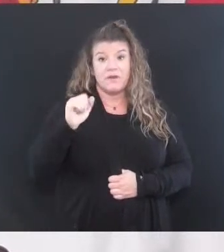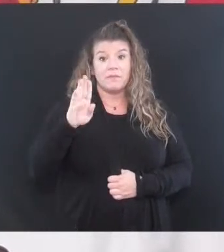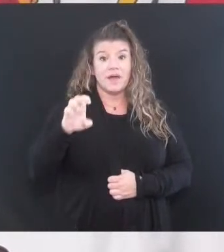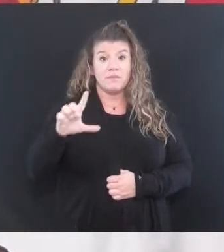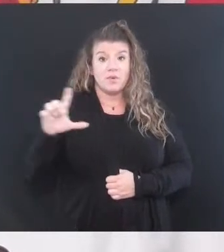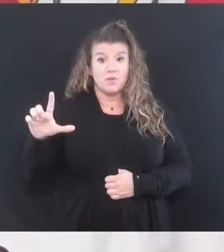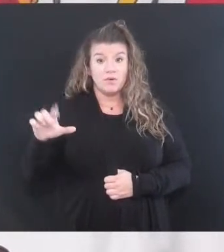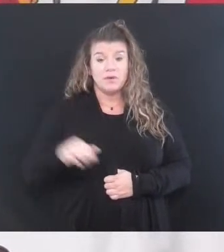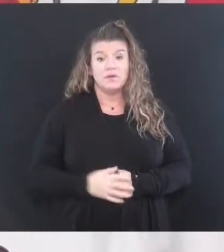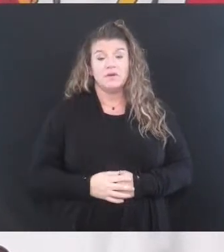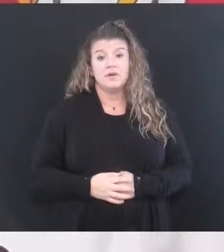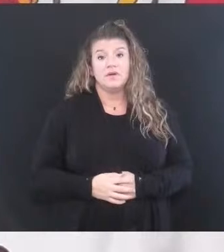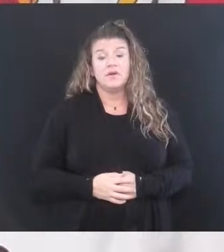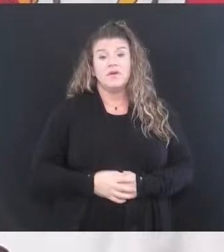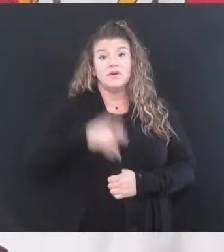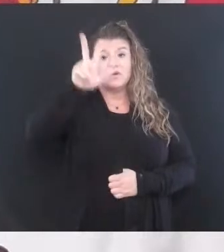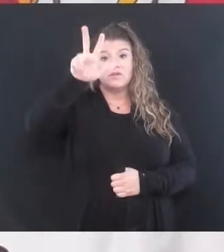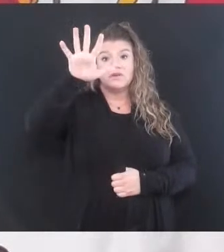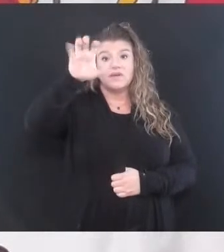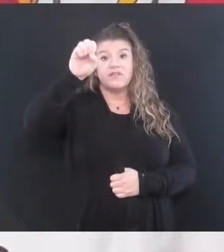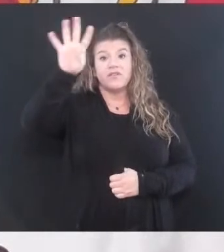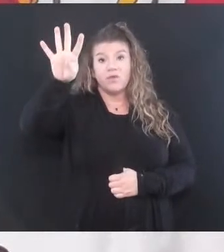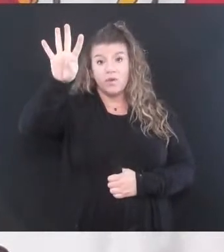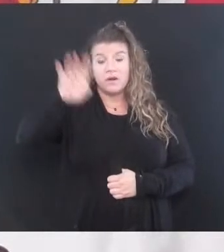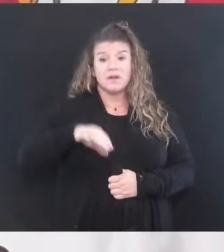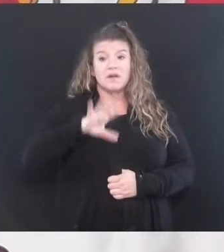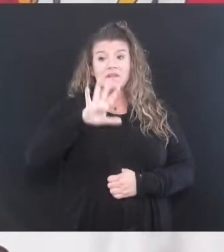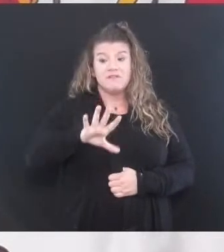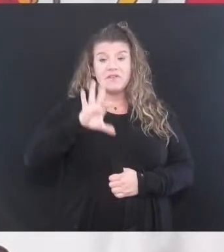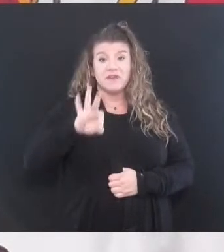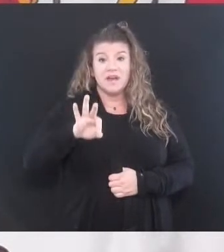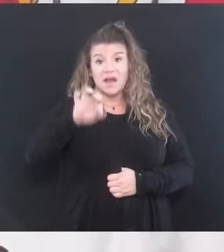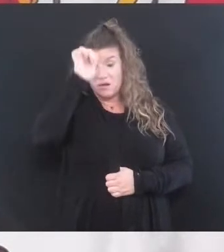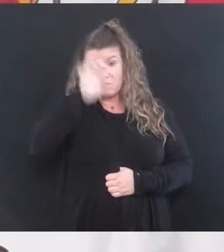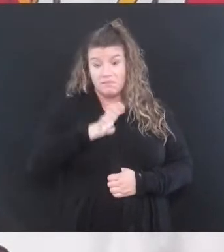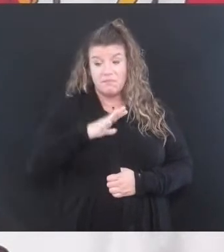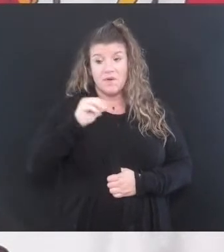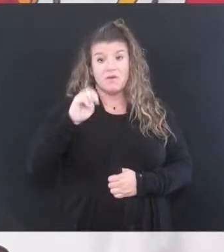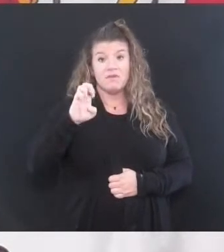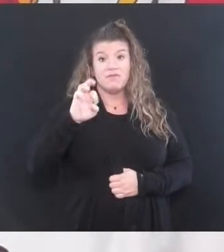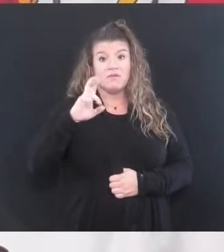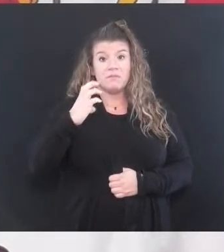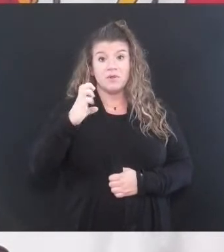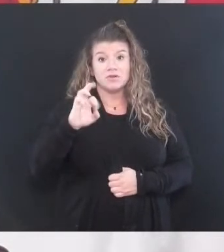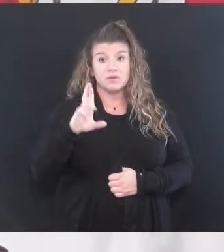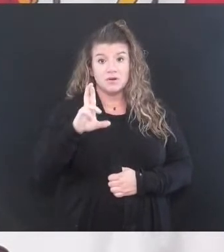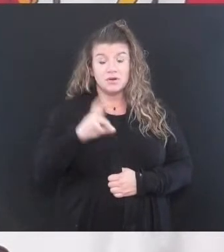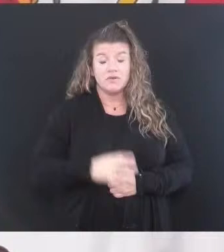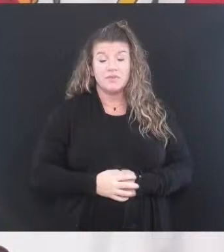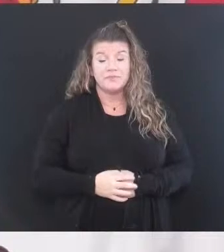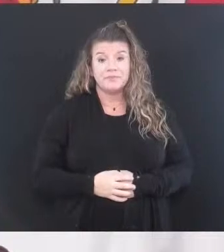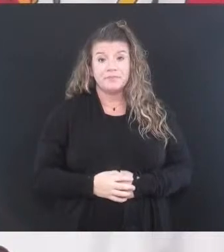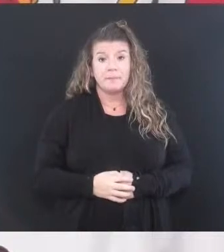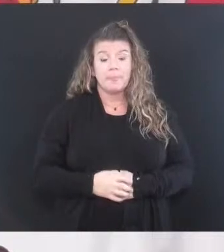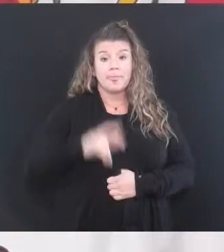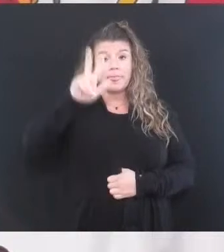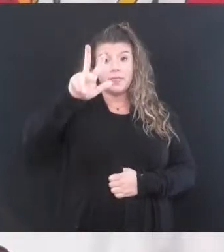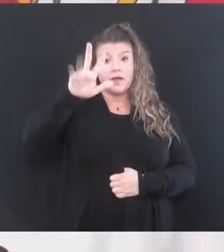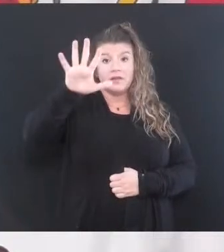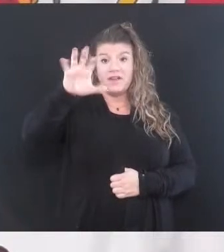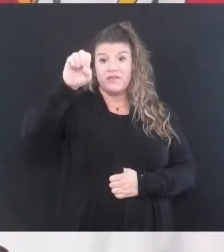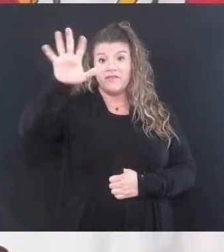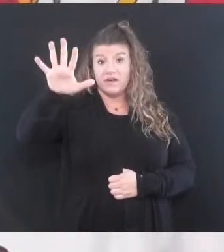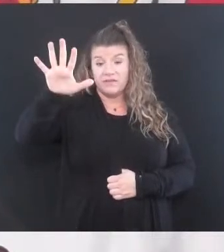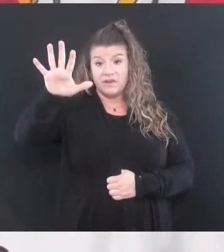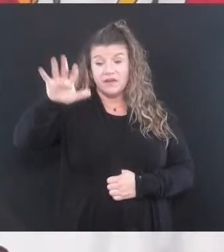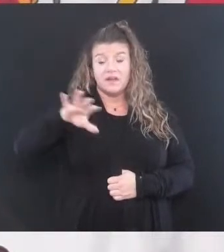County. The 3,504th death is a 59-year-old male from Mercer County. The 3,505th